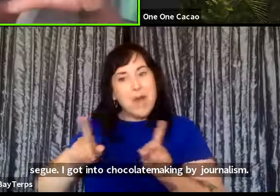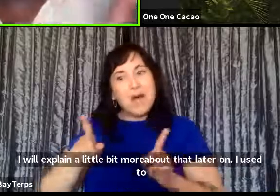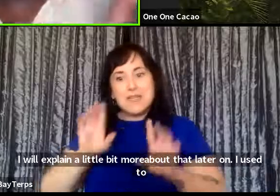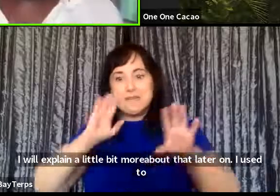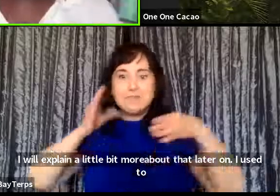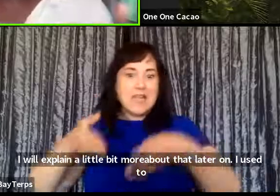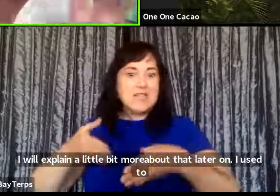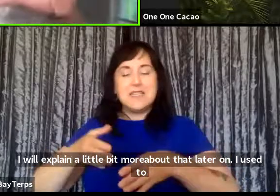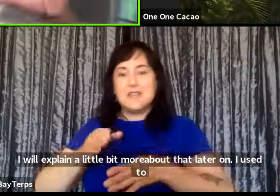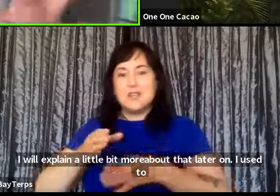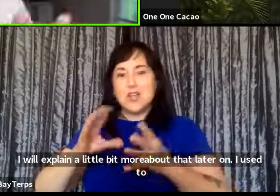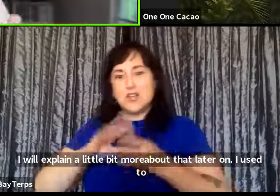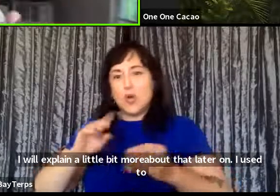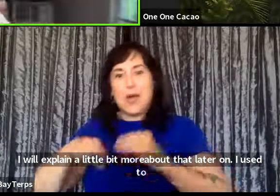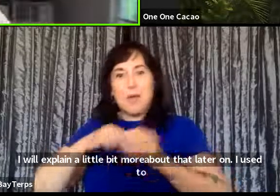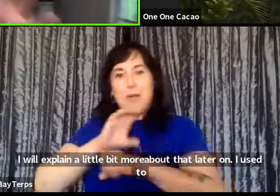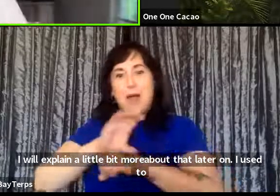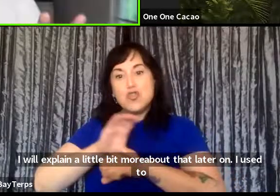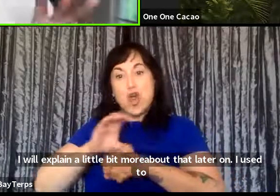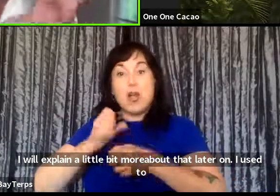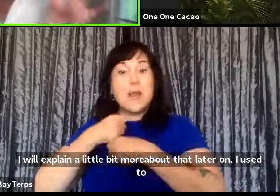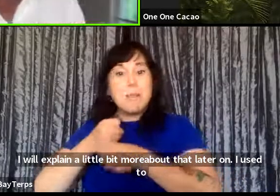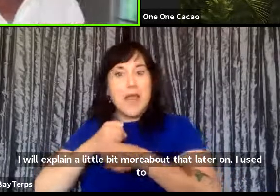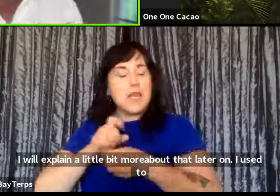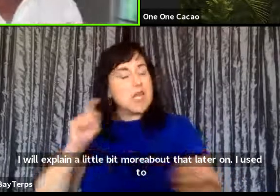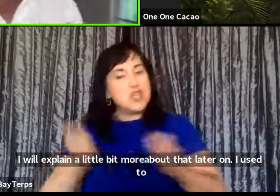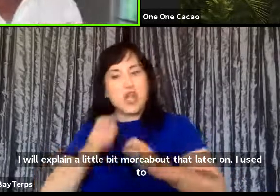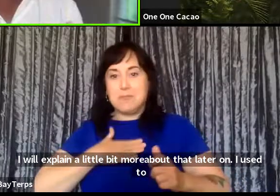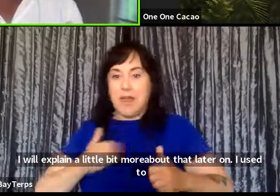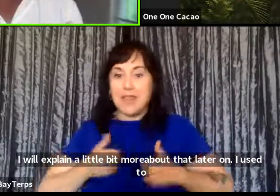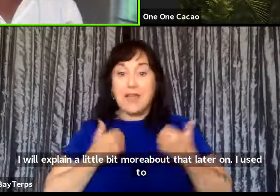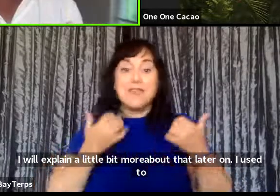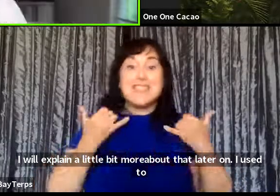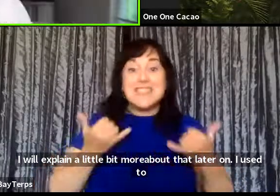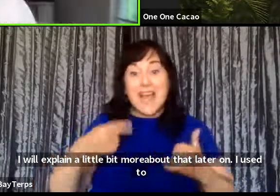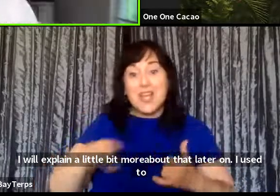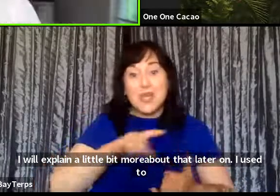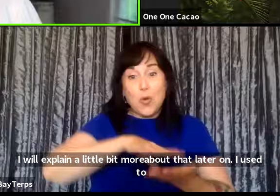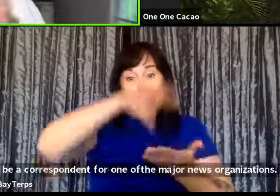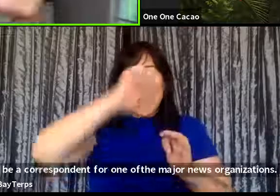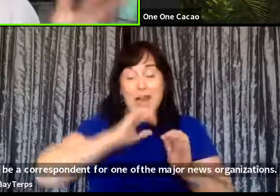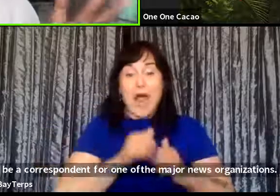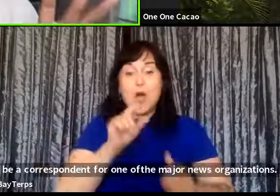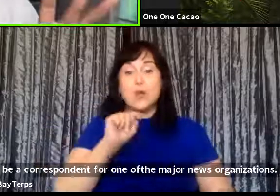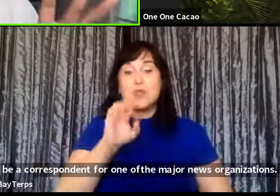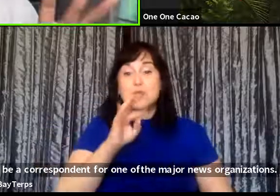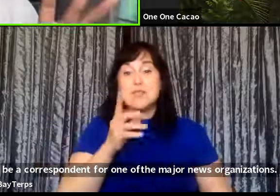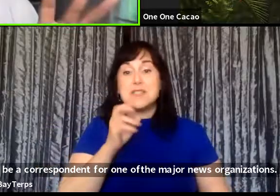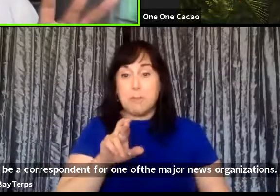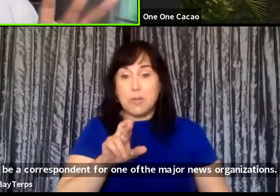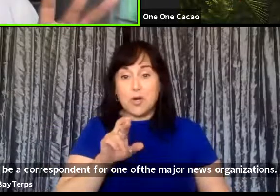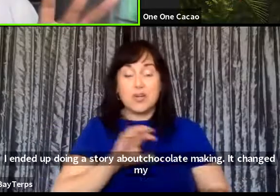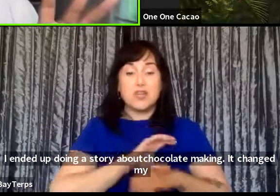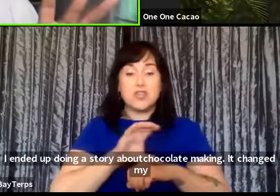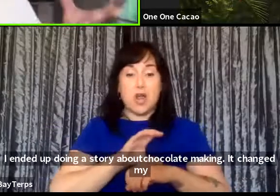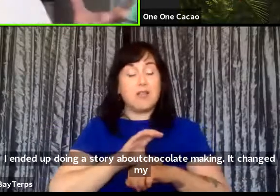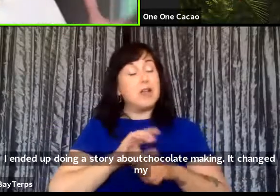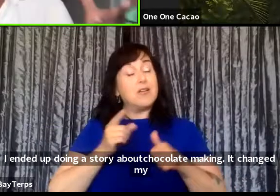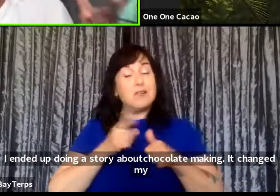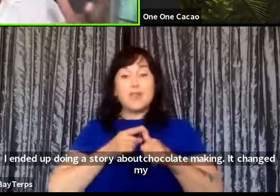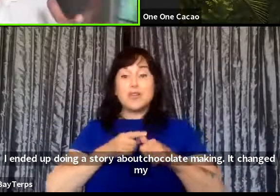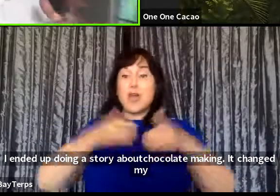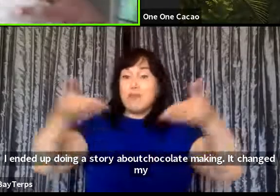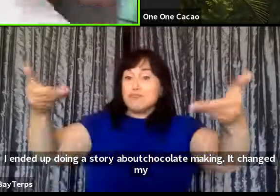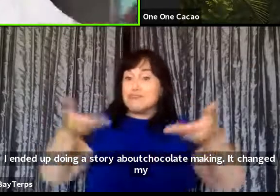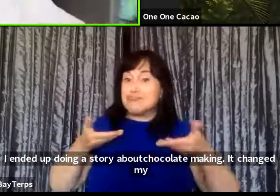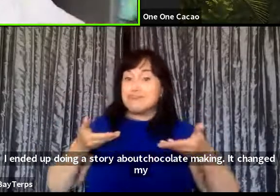It changed my life. So today, you guys are going to be learning how to temper chocolate. So before we do that, I'd just like to welcome everybody to Jamaica. I'm